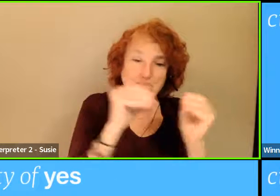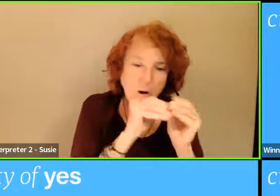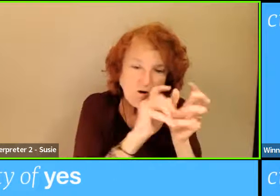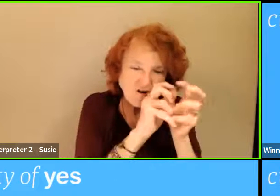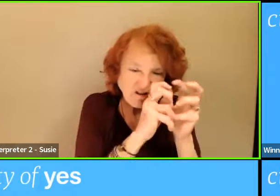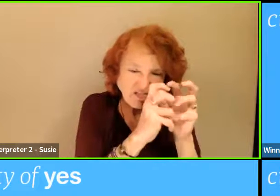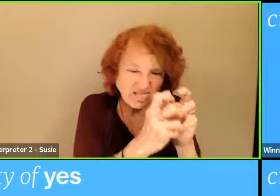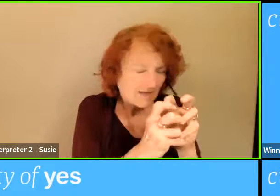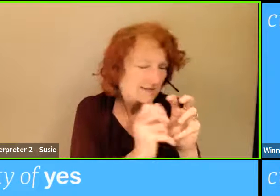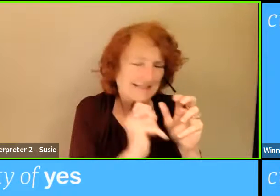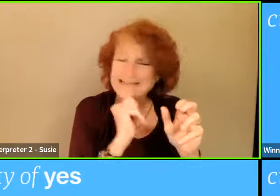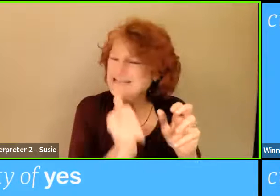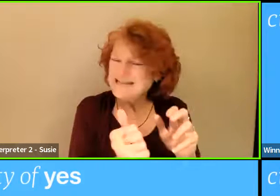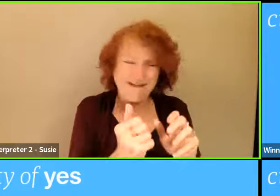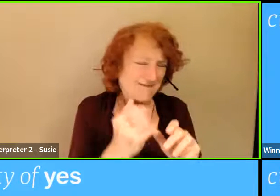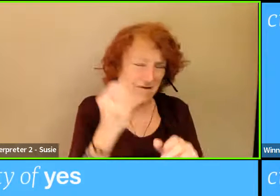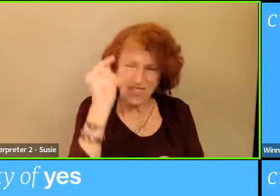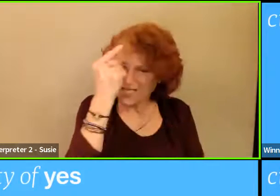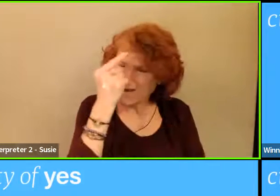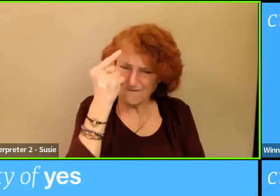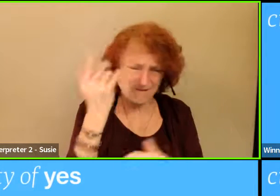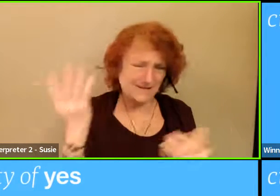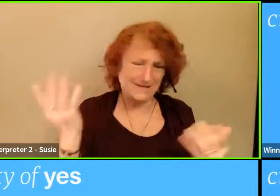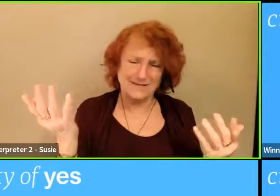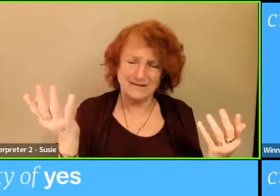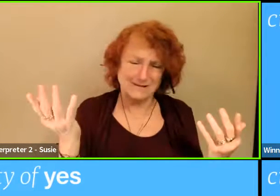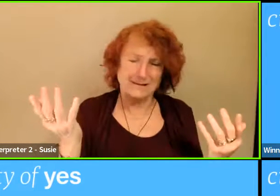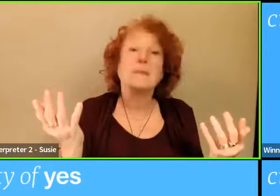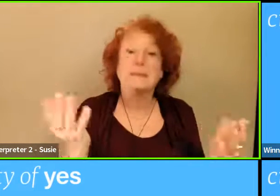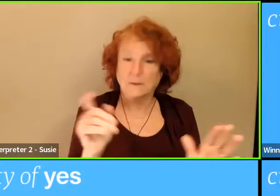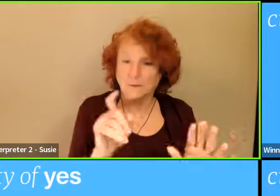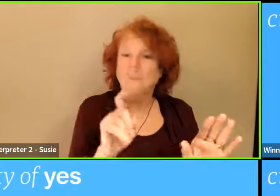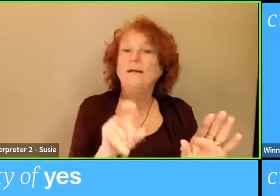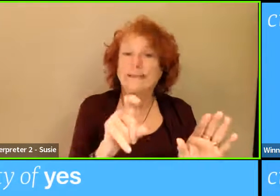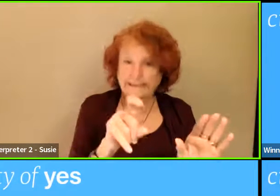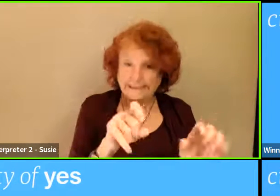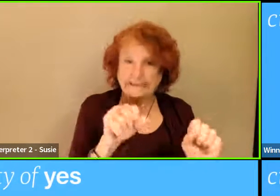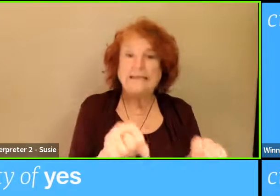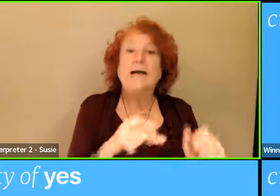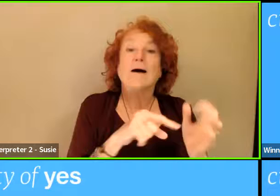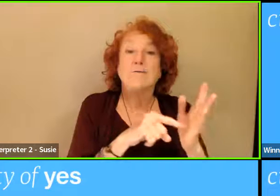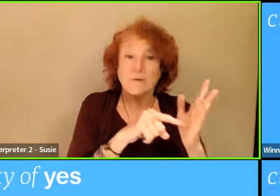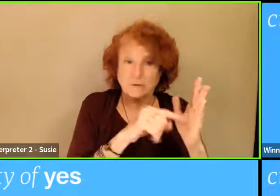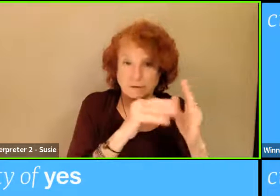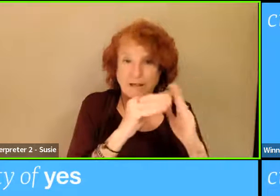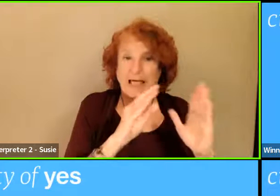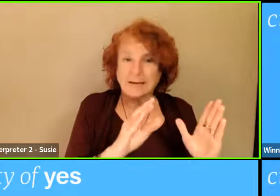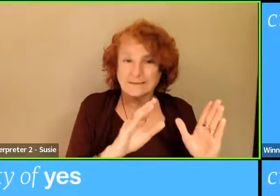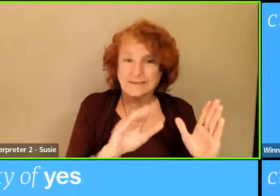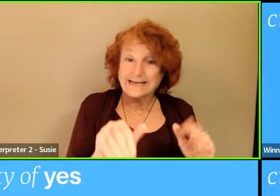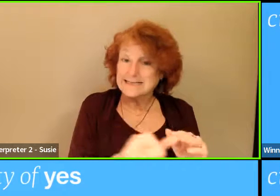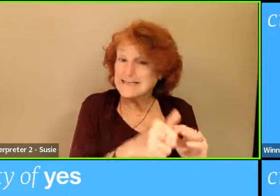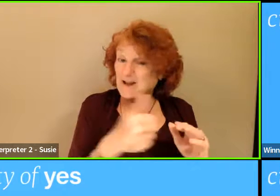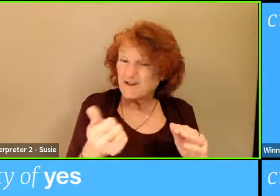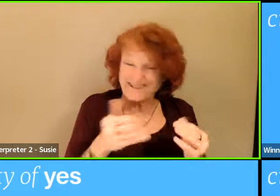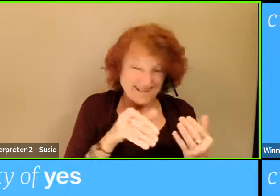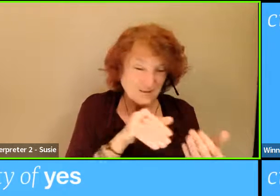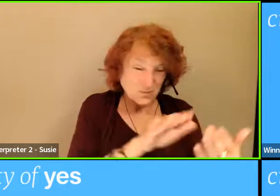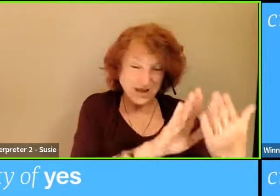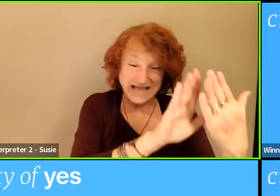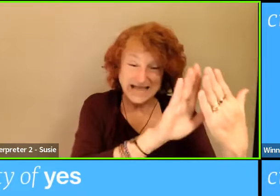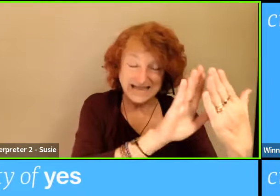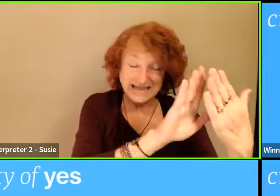very thoughtful. But we do need affordable housing. And is there another way of doing it?